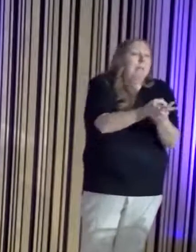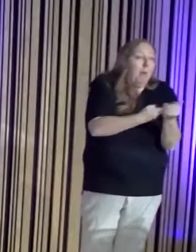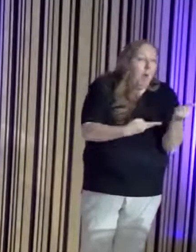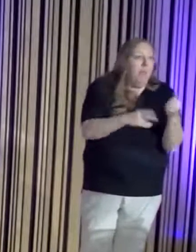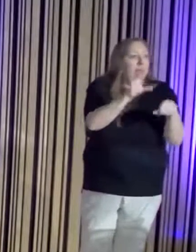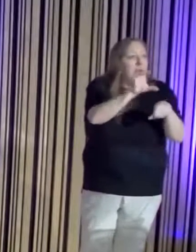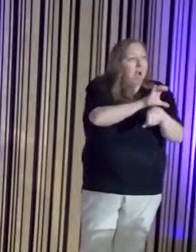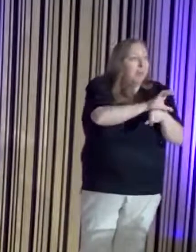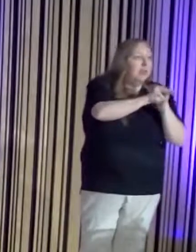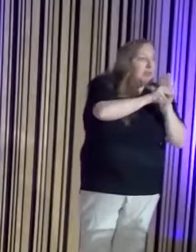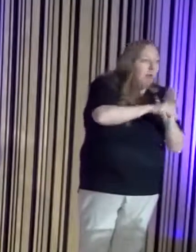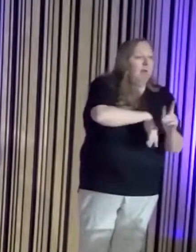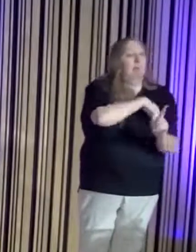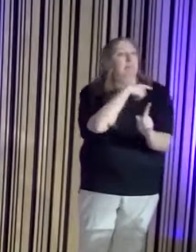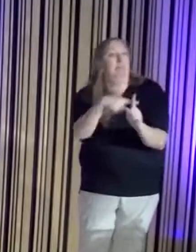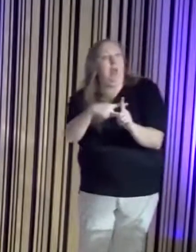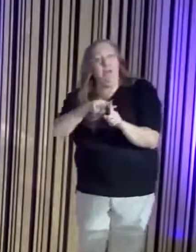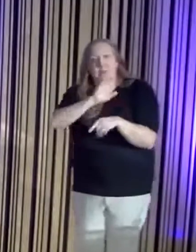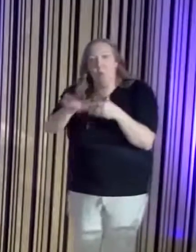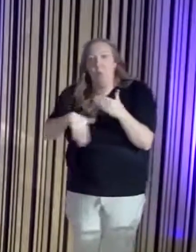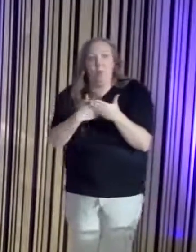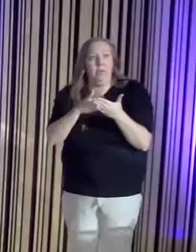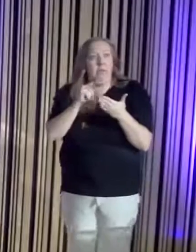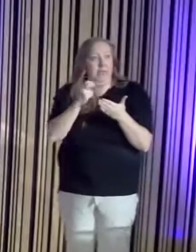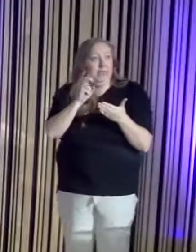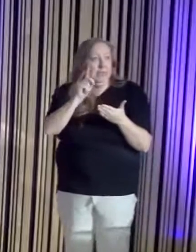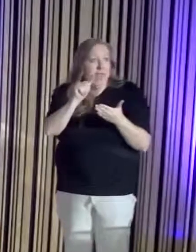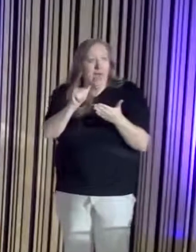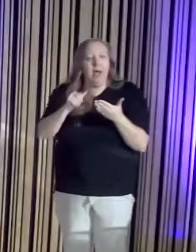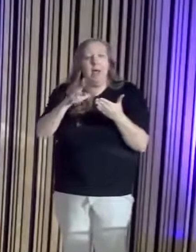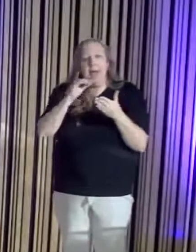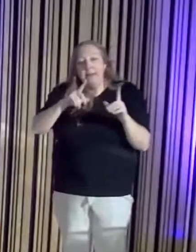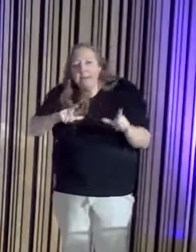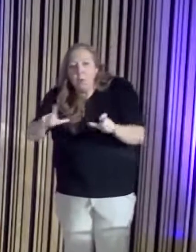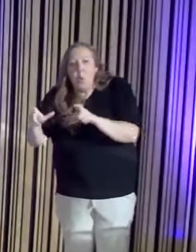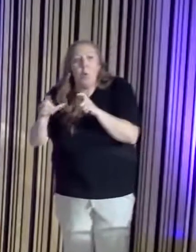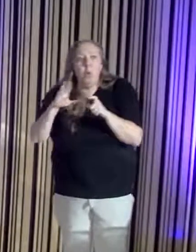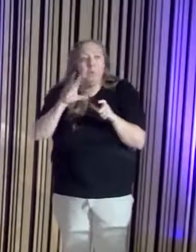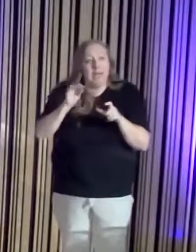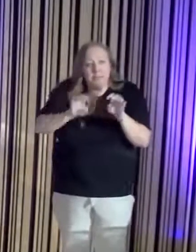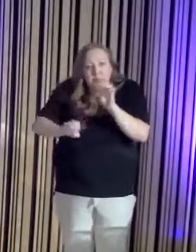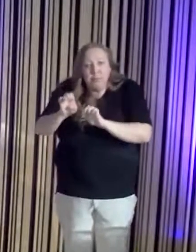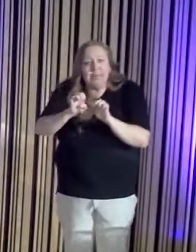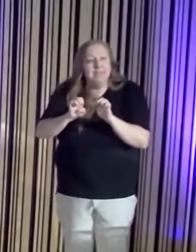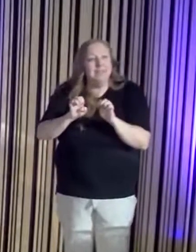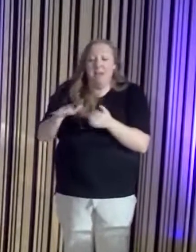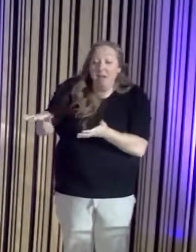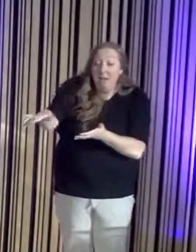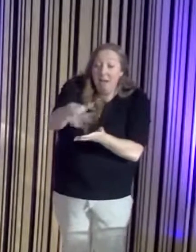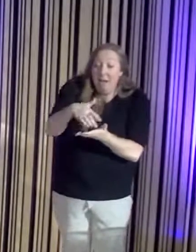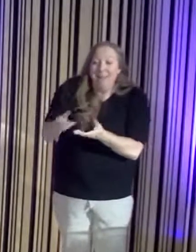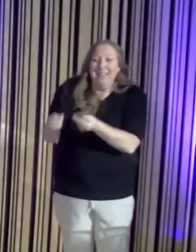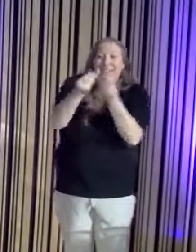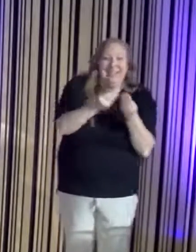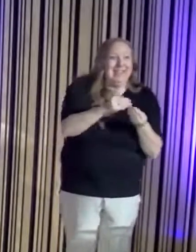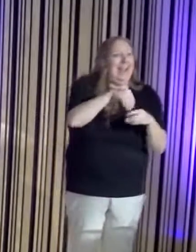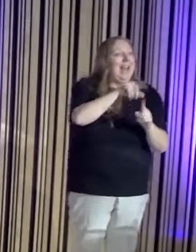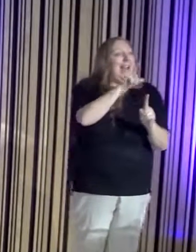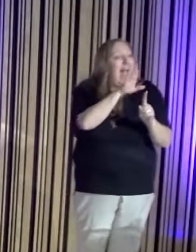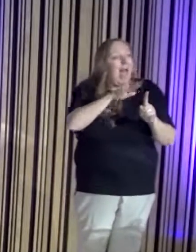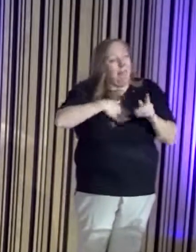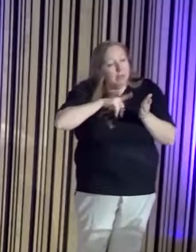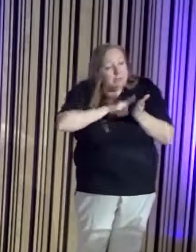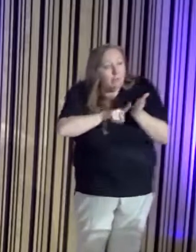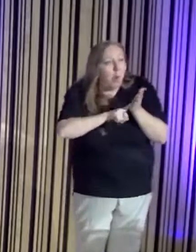There's a lot more work to be done to really get these interactions into the lab and explore them, study